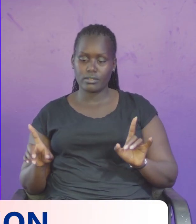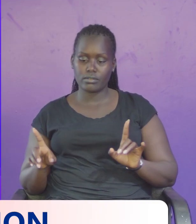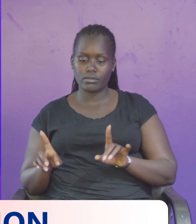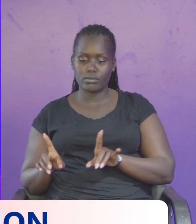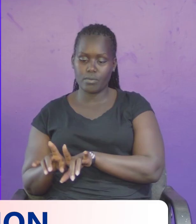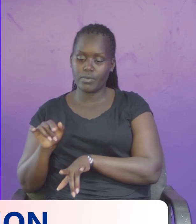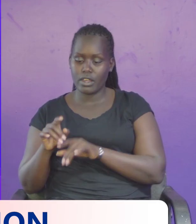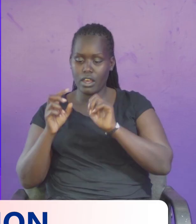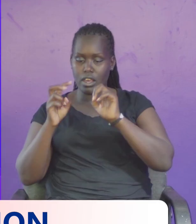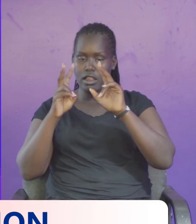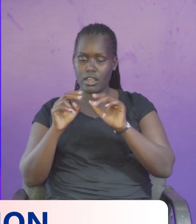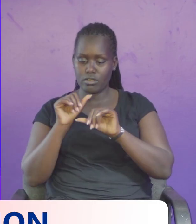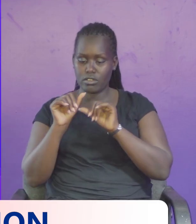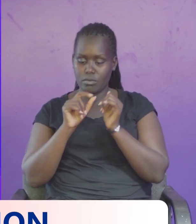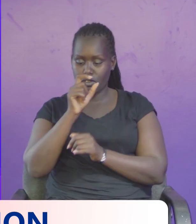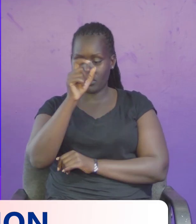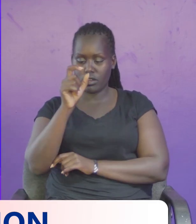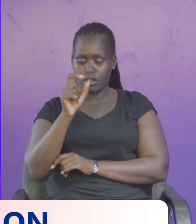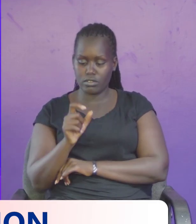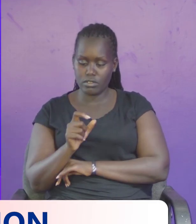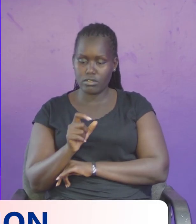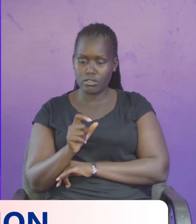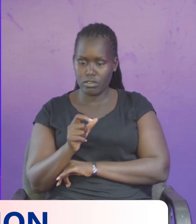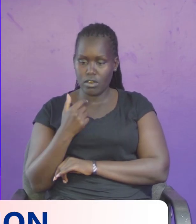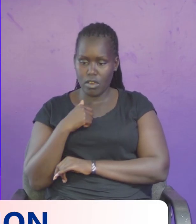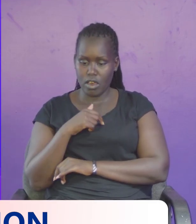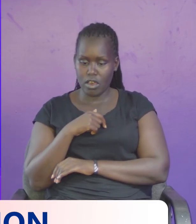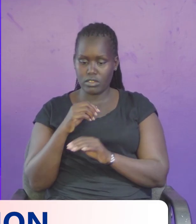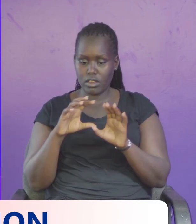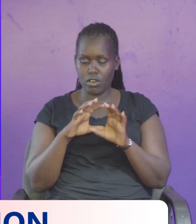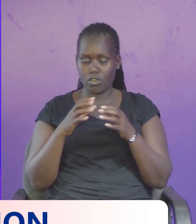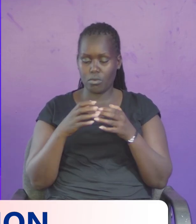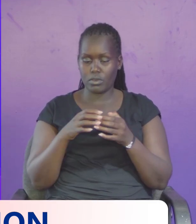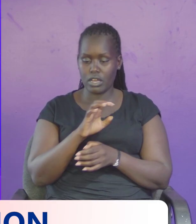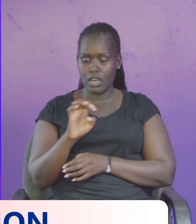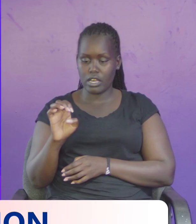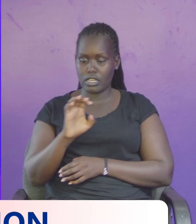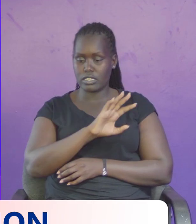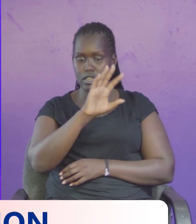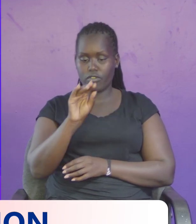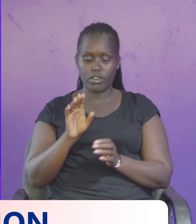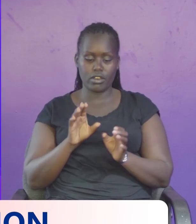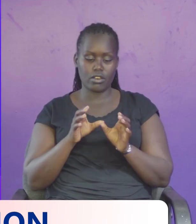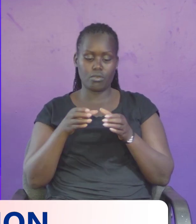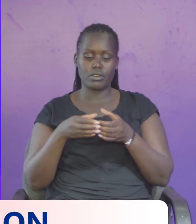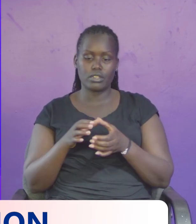are issues of the region. We are a community. We are an East Africa community. Yes.